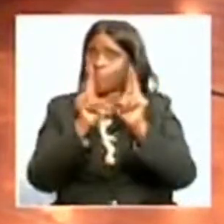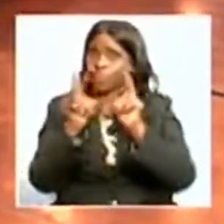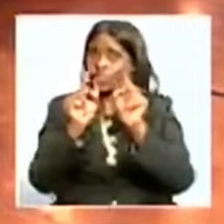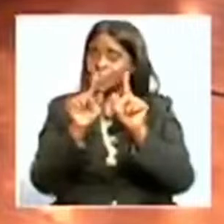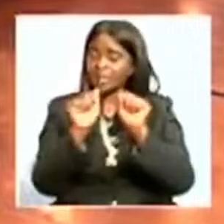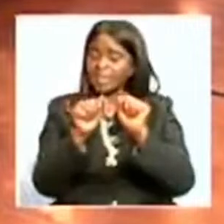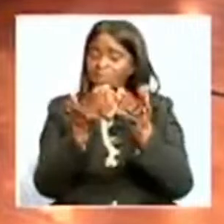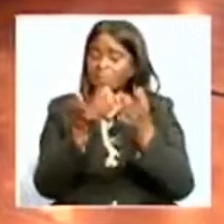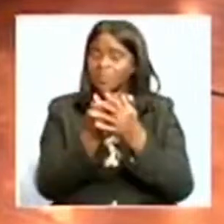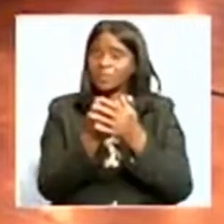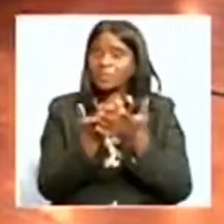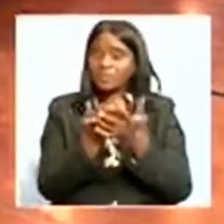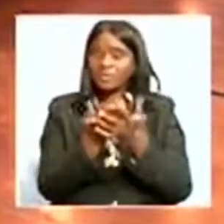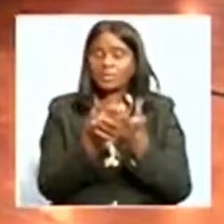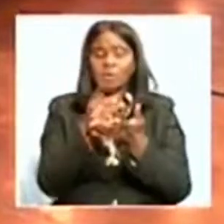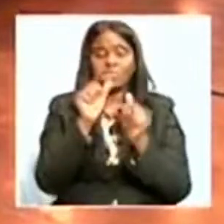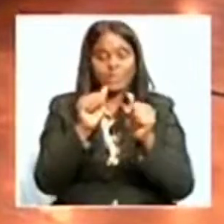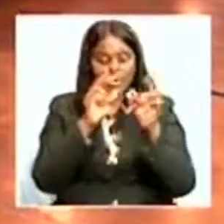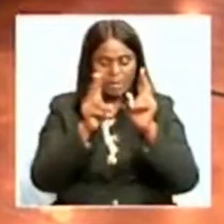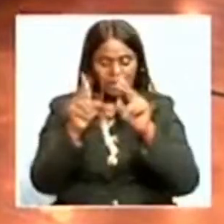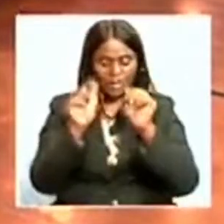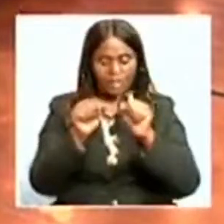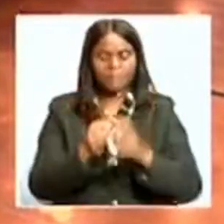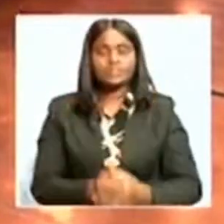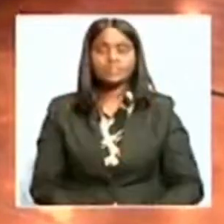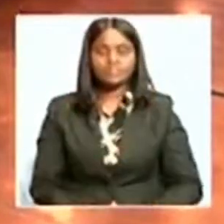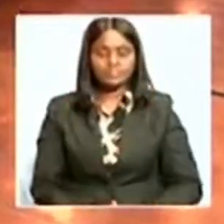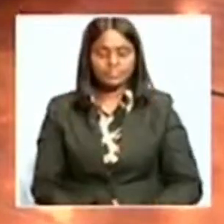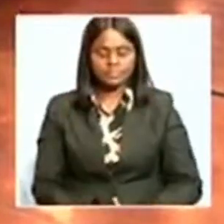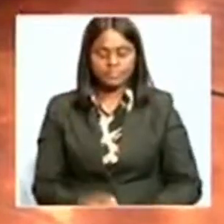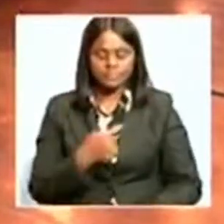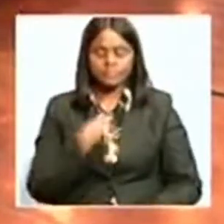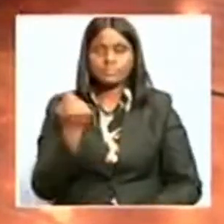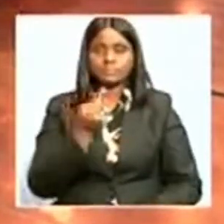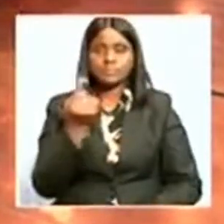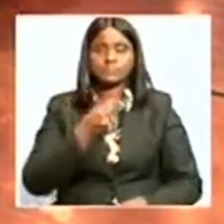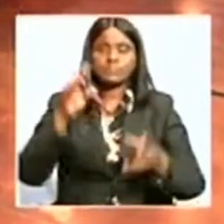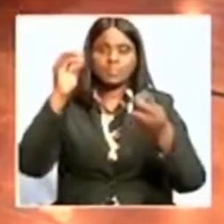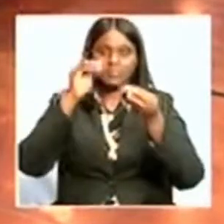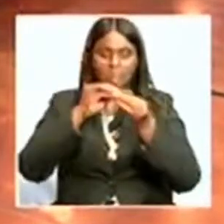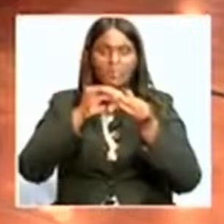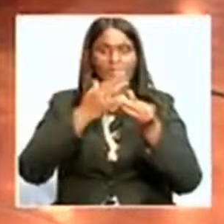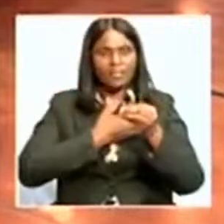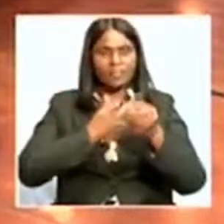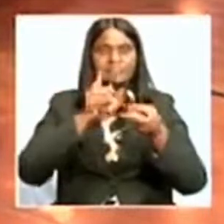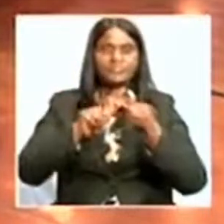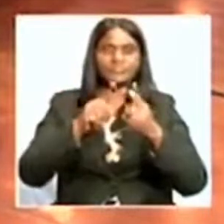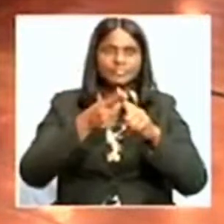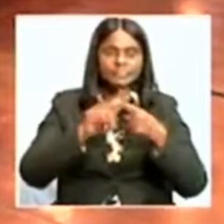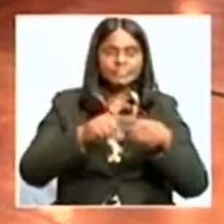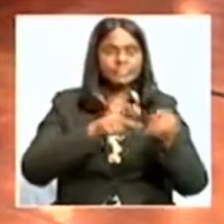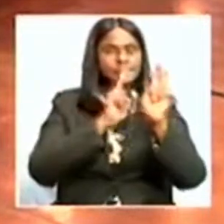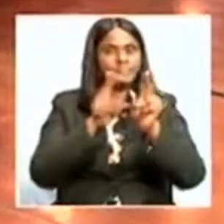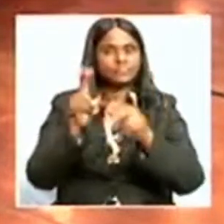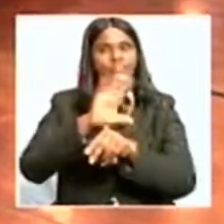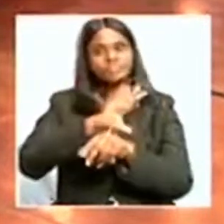can go. No, you can go ahead. I just wanted to add my colleagues'